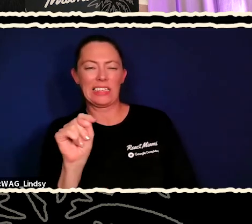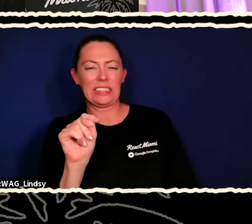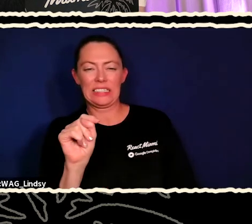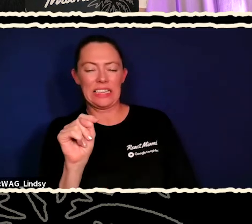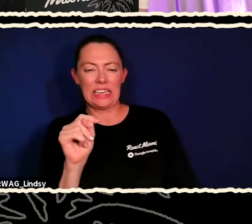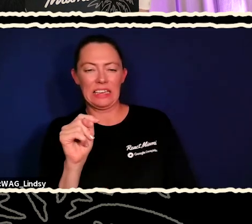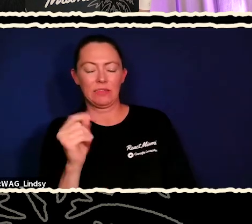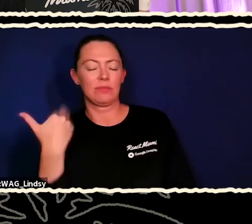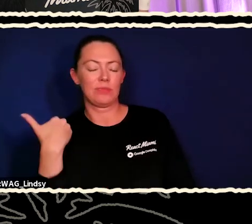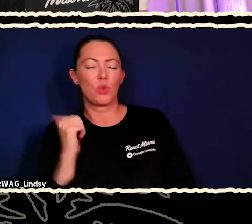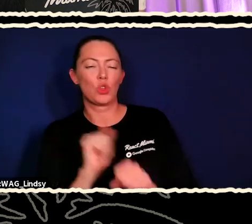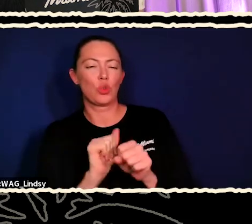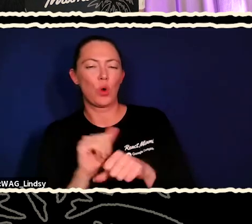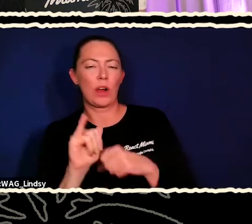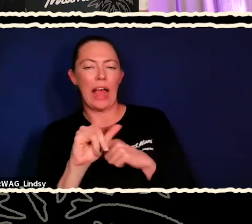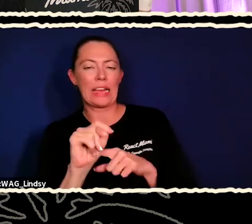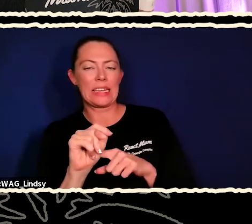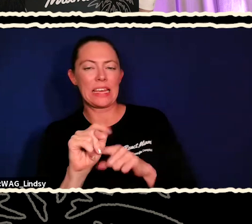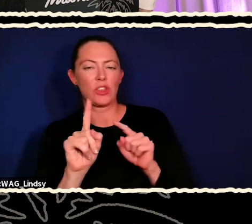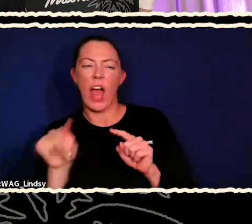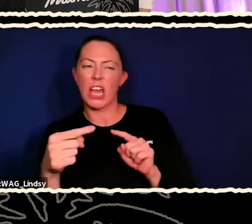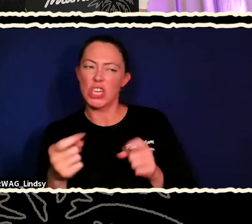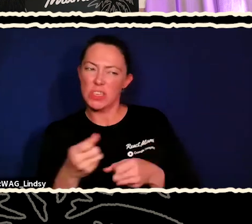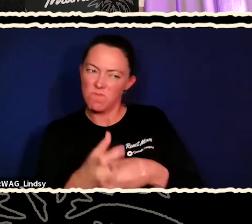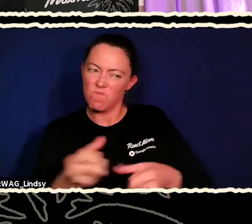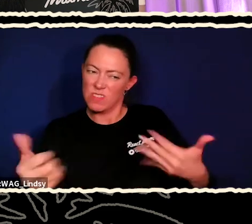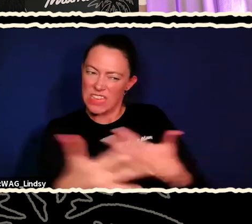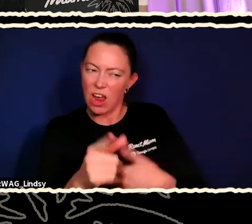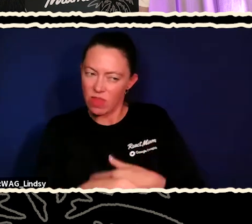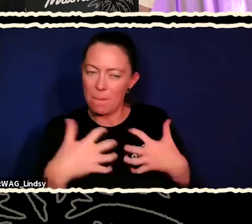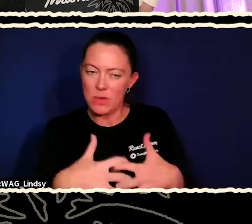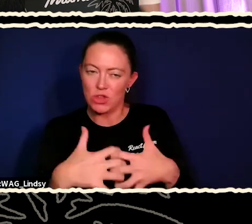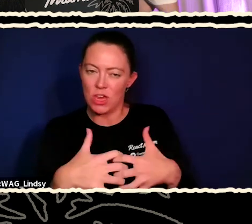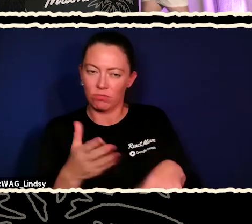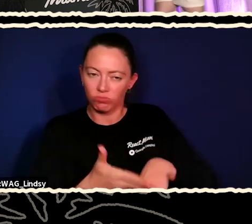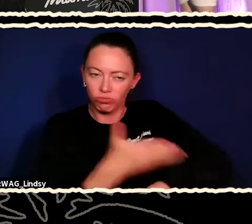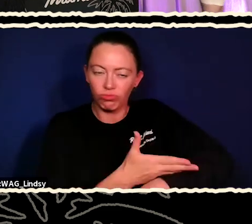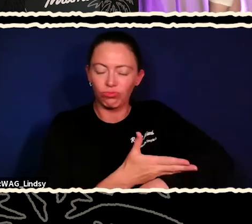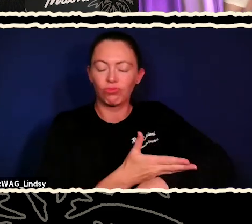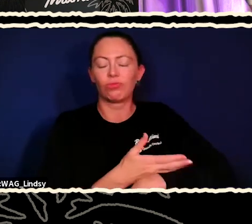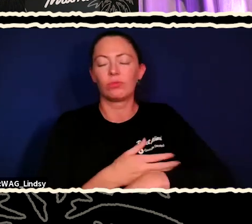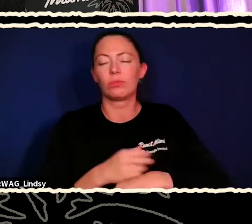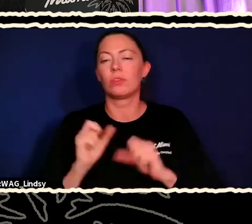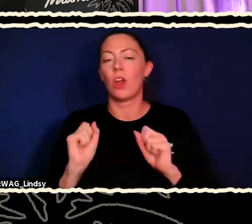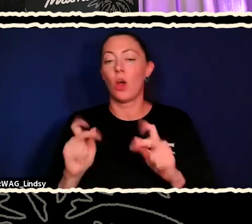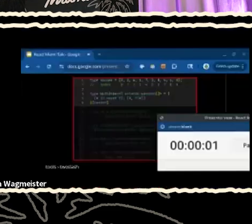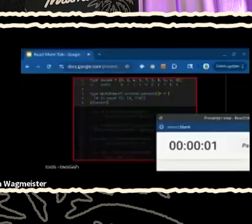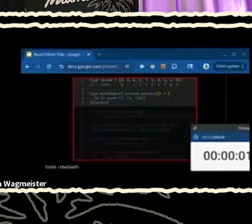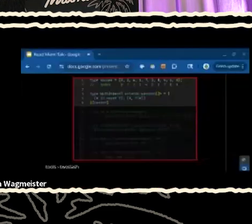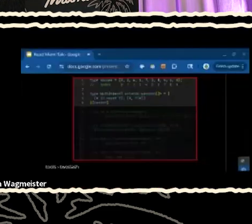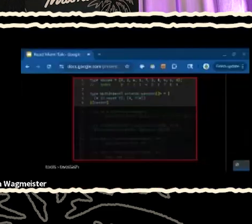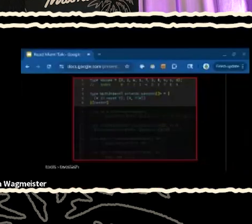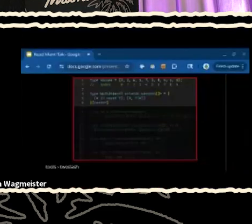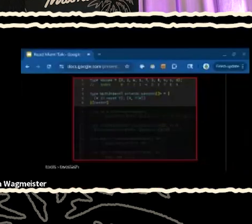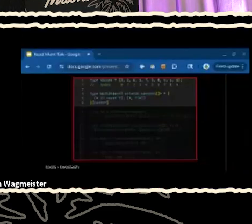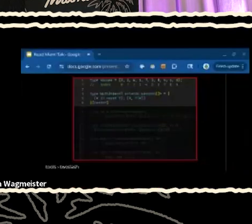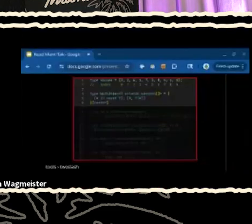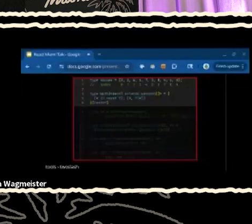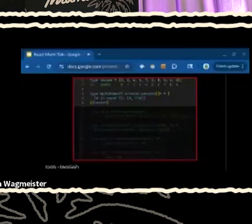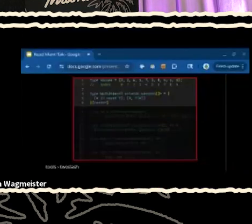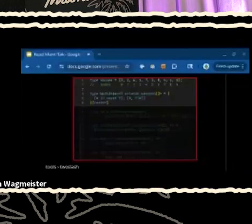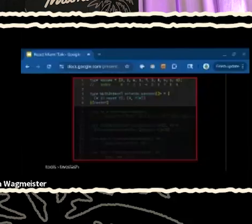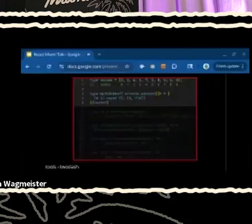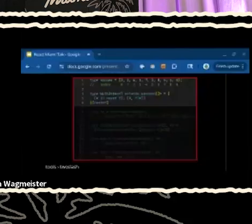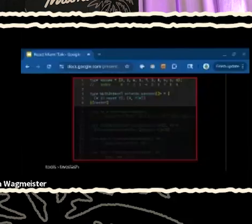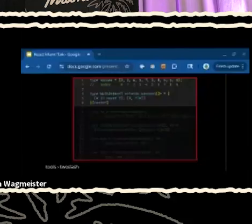I used to work in IT, so I just intimidated the machine. I said, OK. All right. Here, we're going to do it. I got to bring this back. This is how